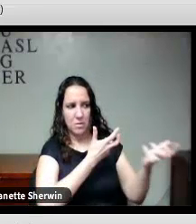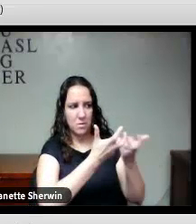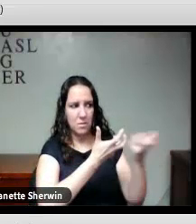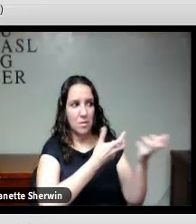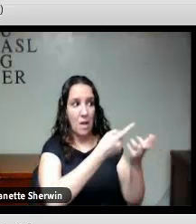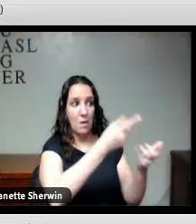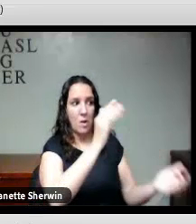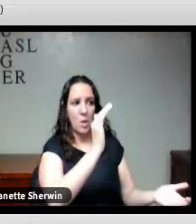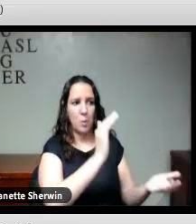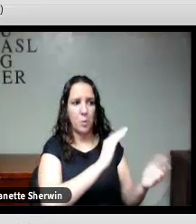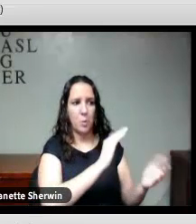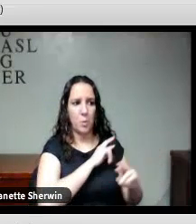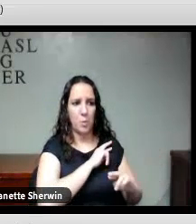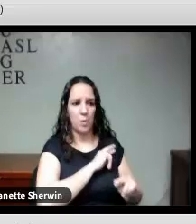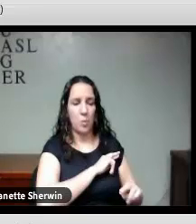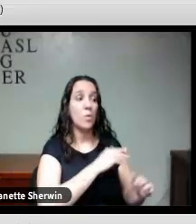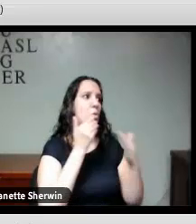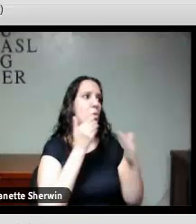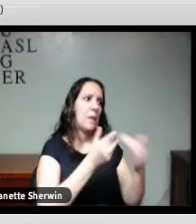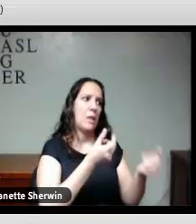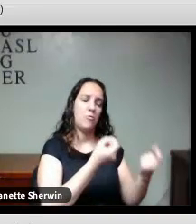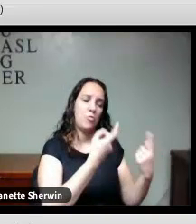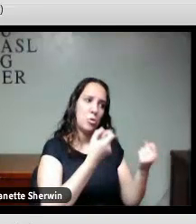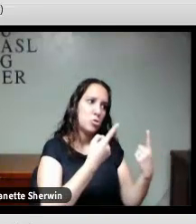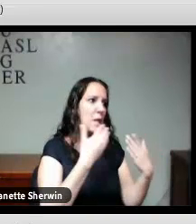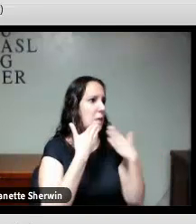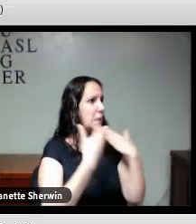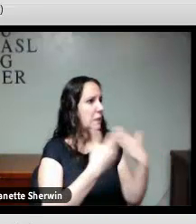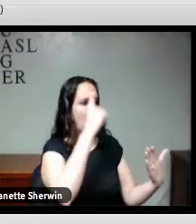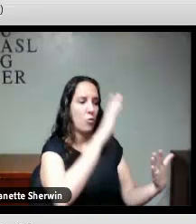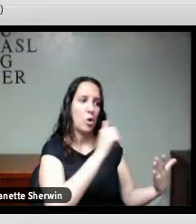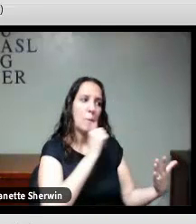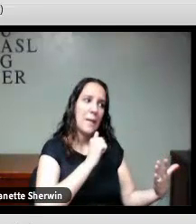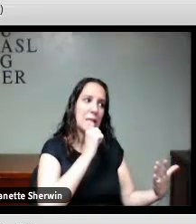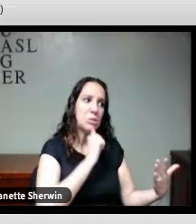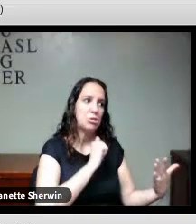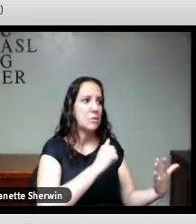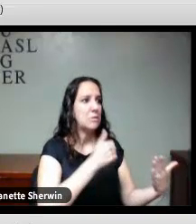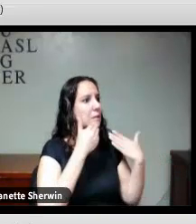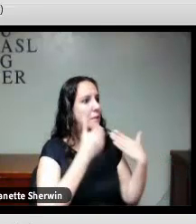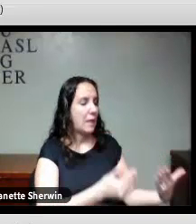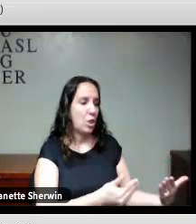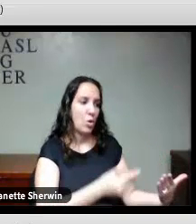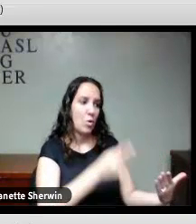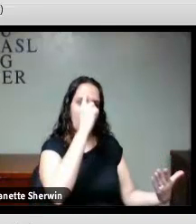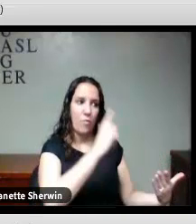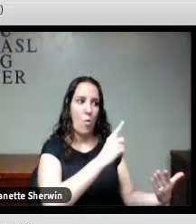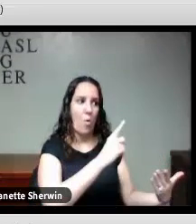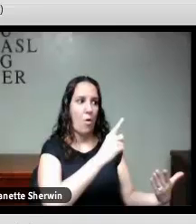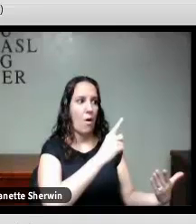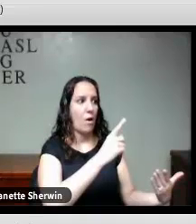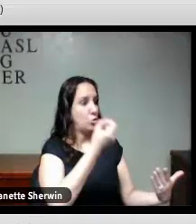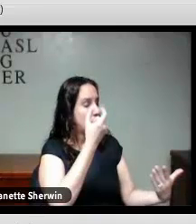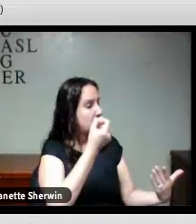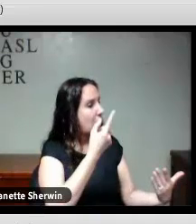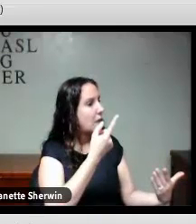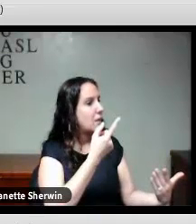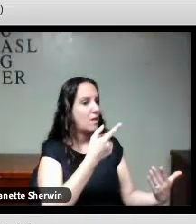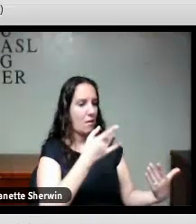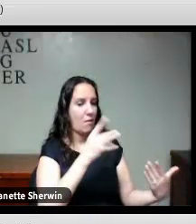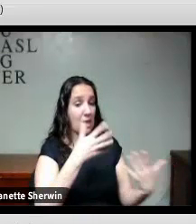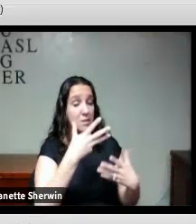thank you for understanding, thank you for your cooperation, thank you for your patience. So your observation becomes important, doesn't it? And of course, that's part of listening.